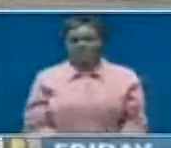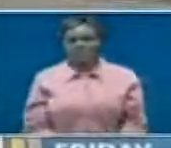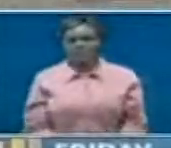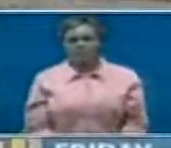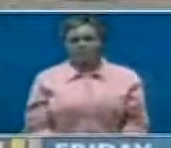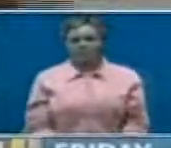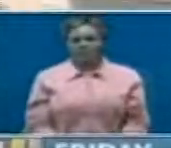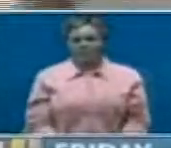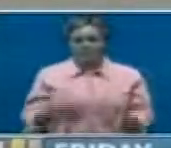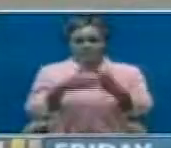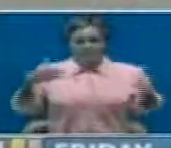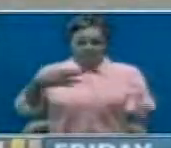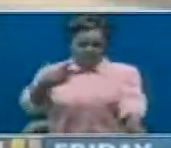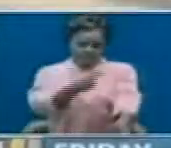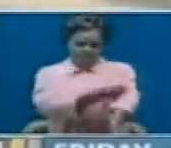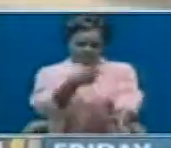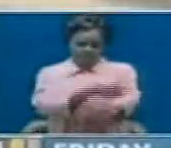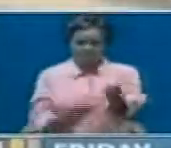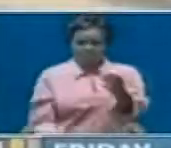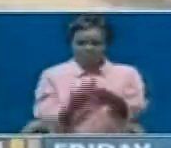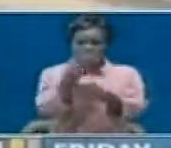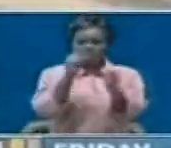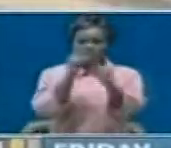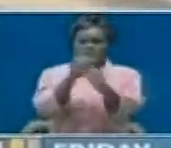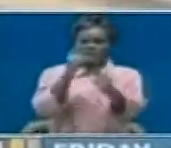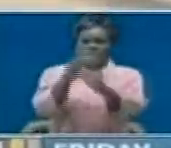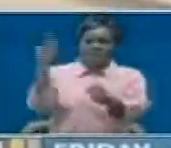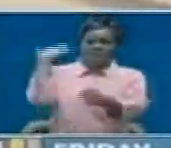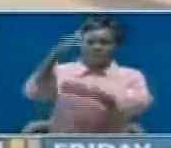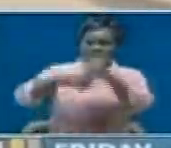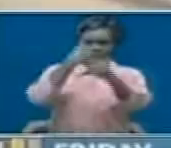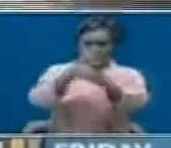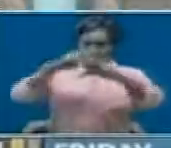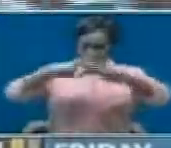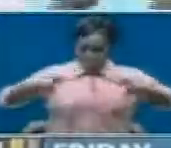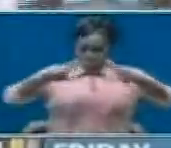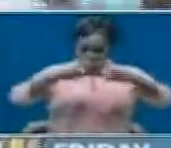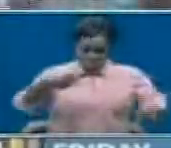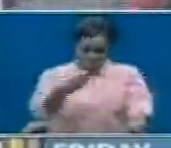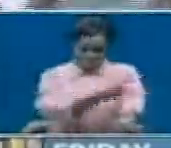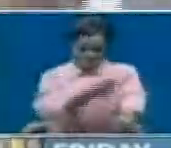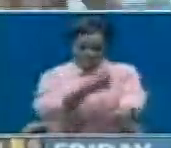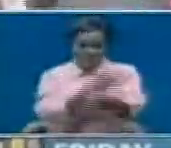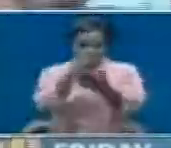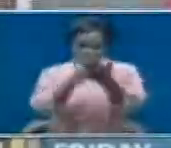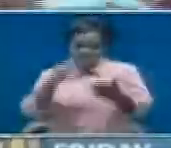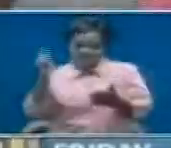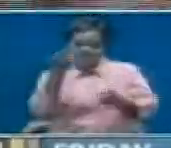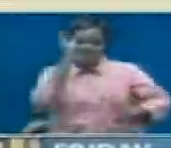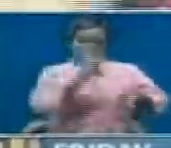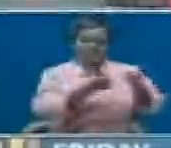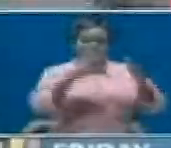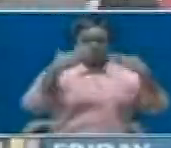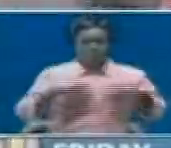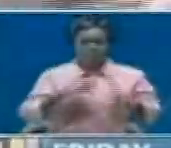The anti-doping task force was constituted in November last year to investigate claims of doping by a cross-section of Kenyan athletes. The